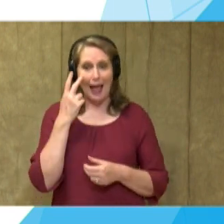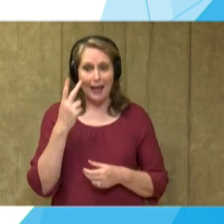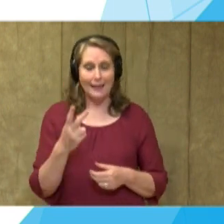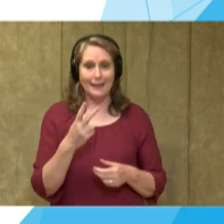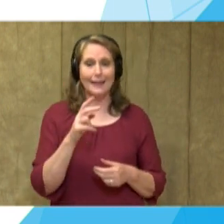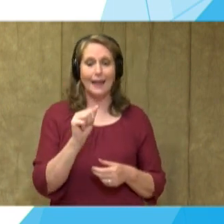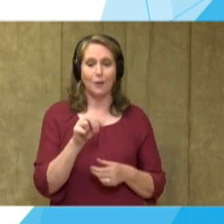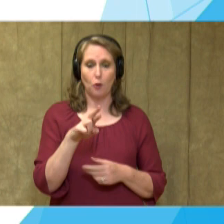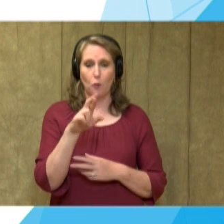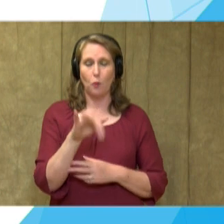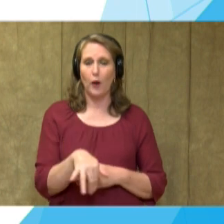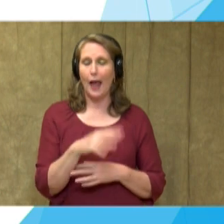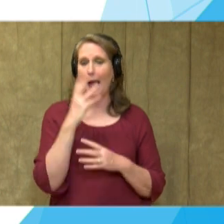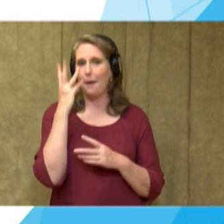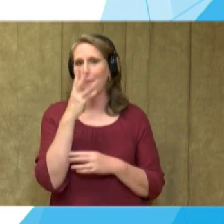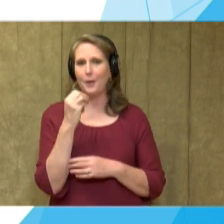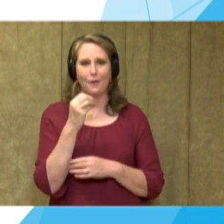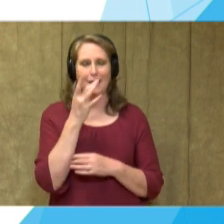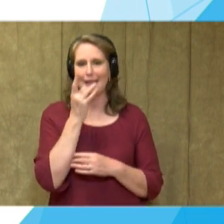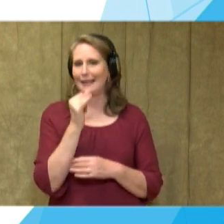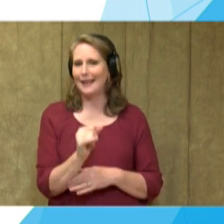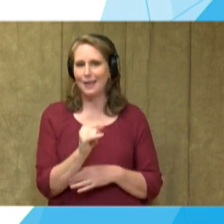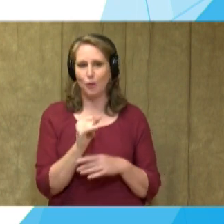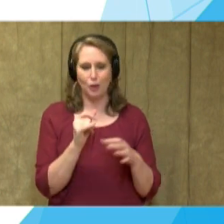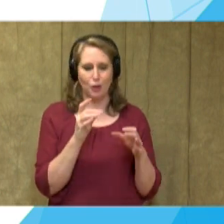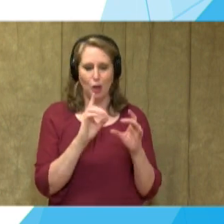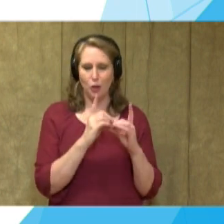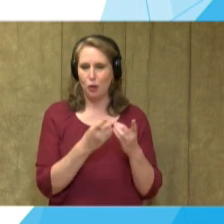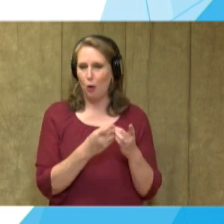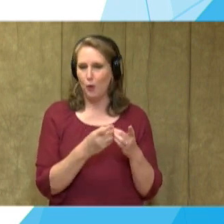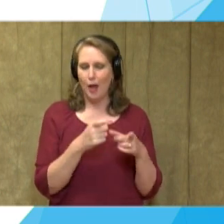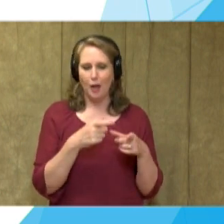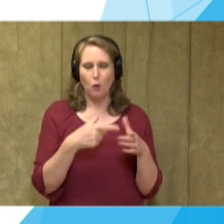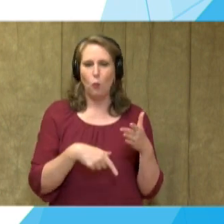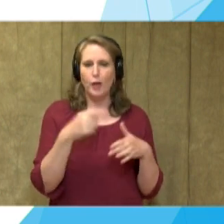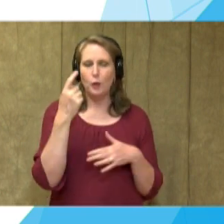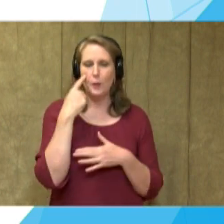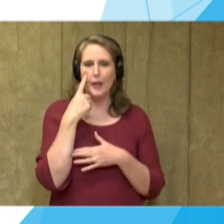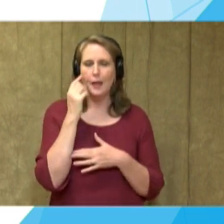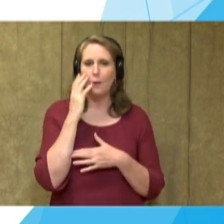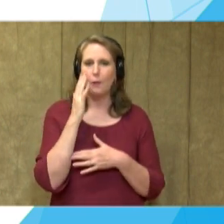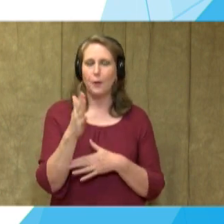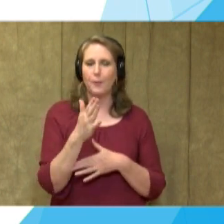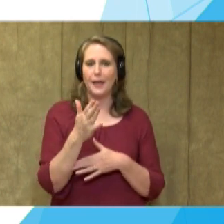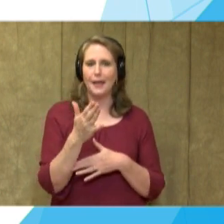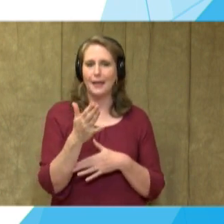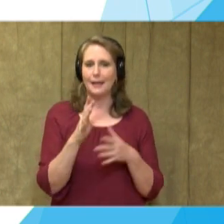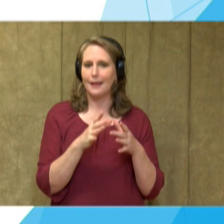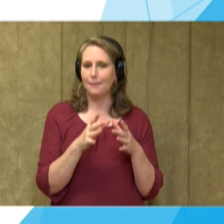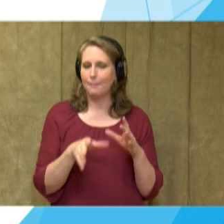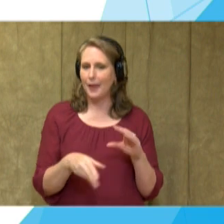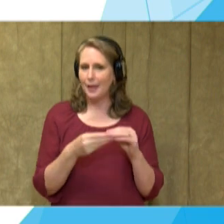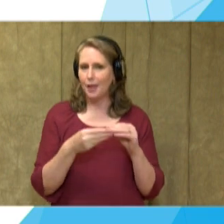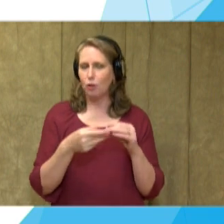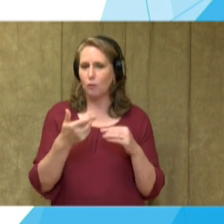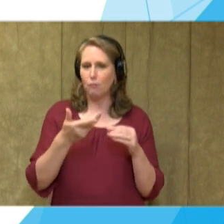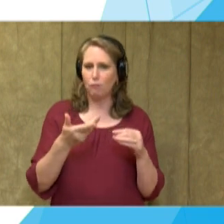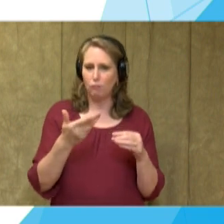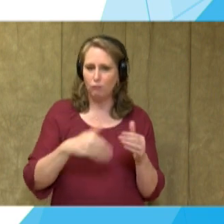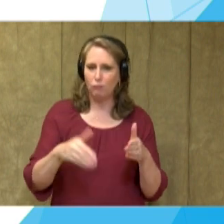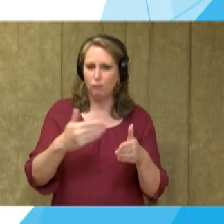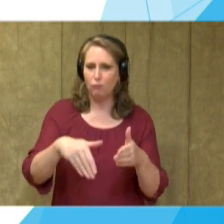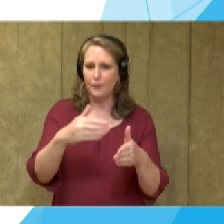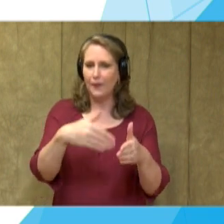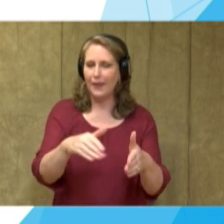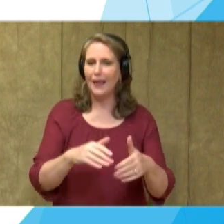an array of beautiful, delicious donuts. What do you think would be the repeated addition sentence for this